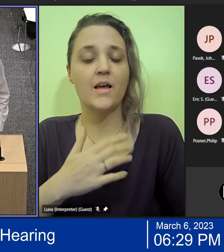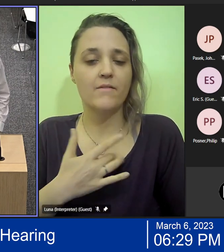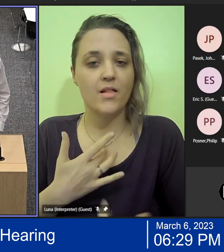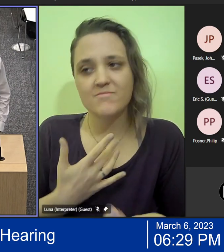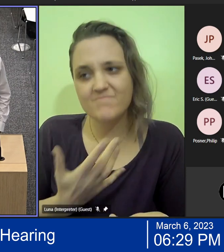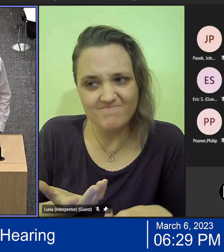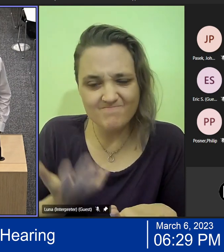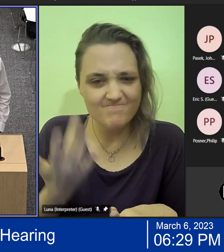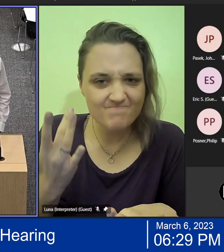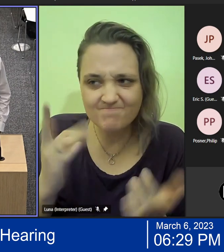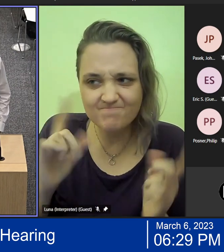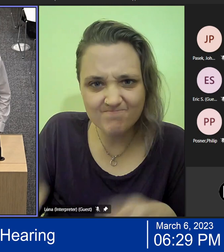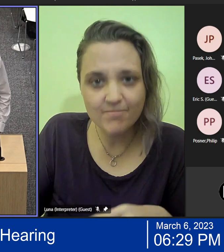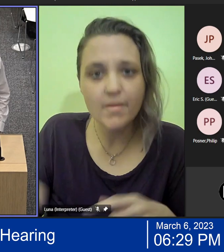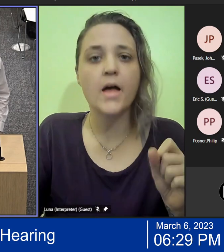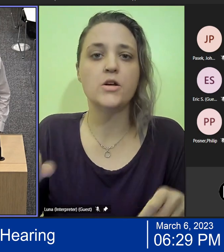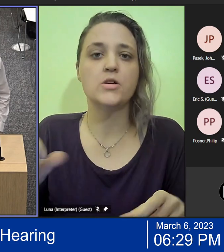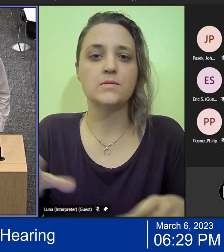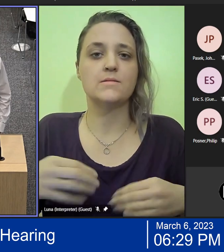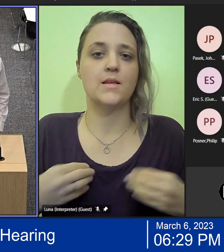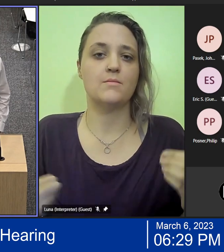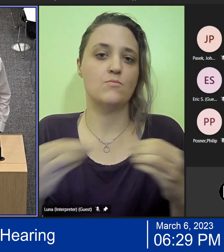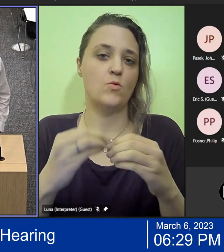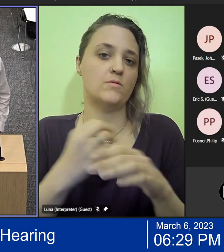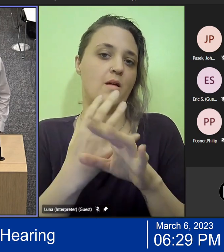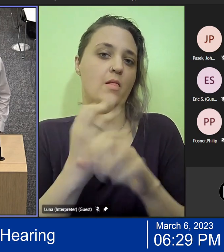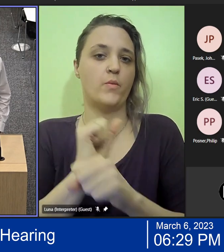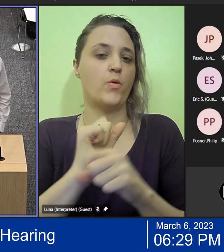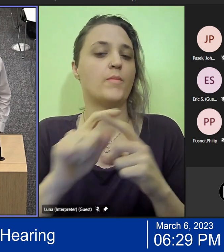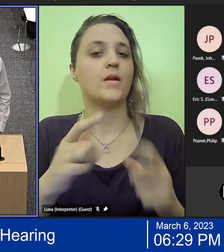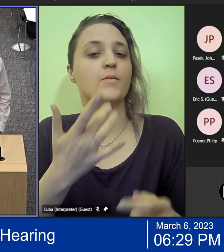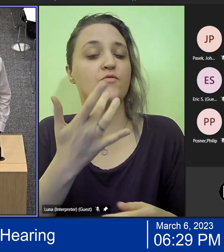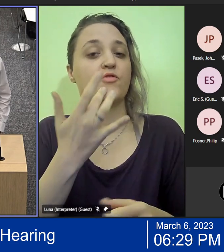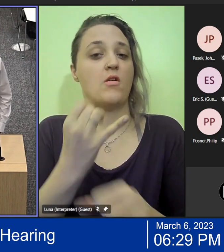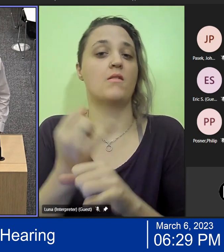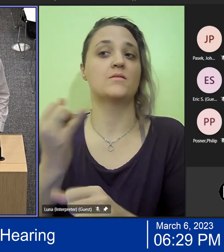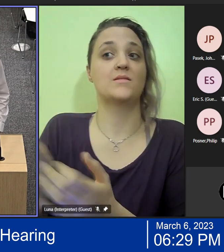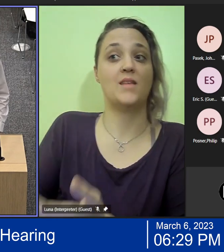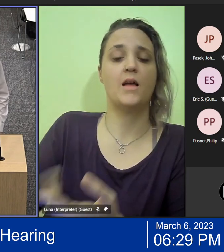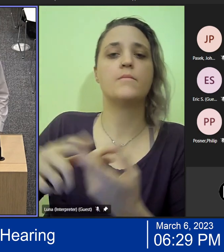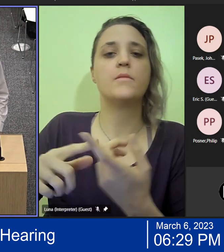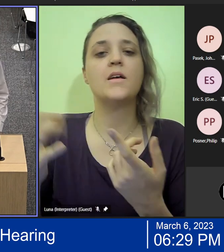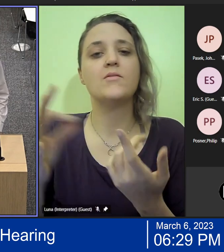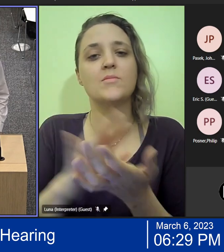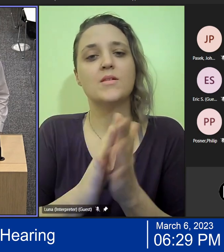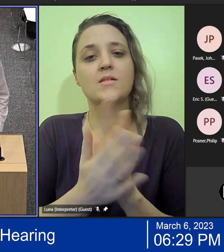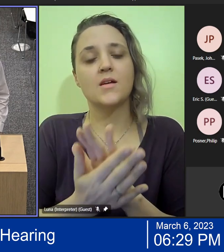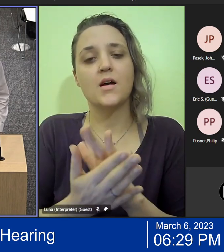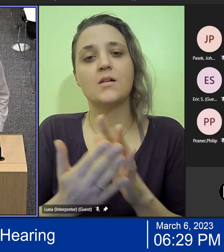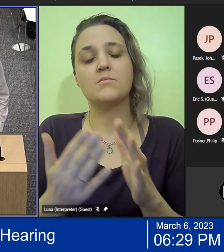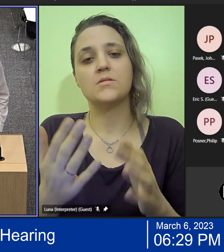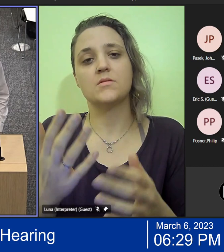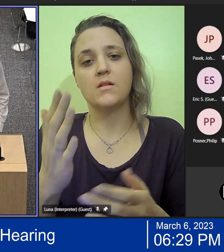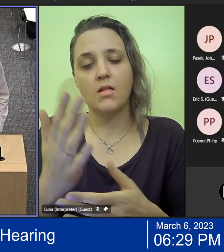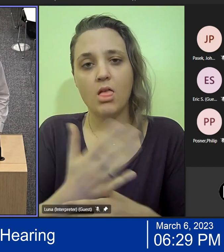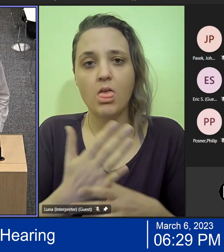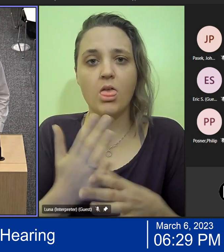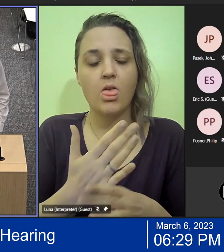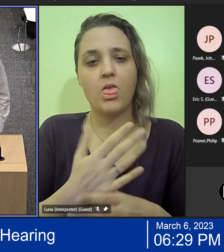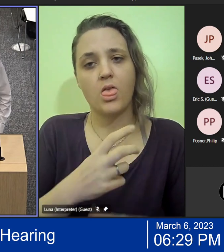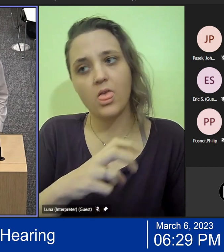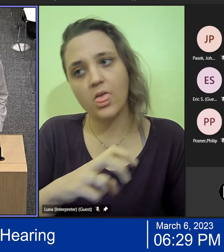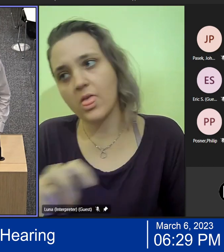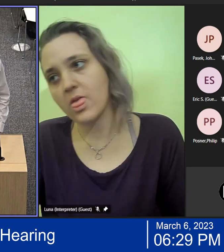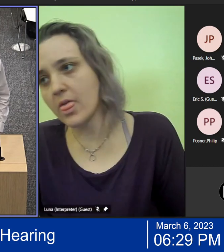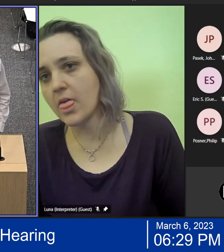really disincentivizes that. I could be taking a lot more telework than I do, but I like being on site. But if it just becomes that